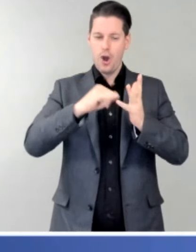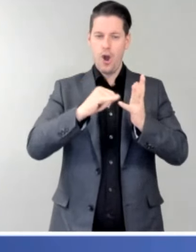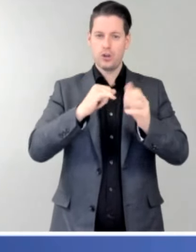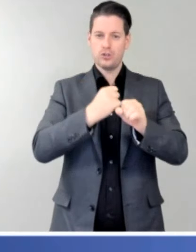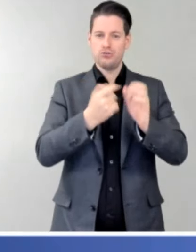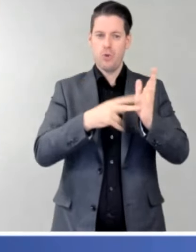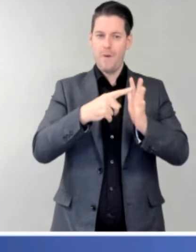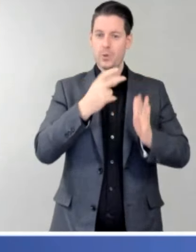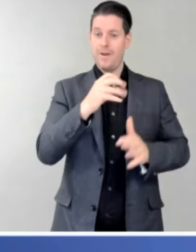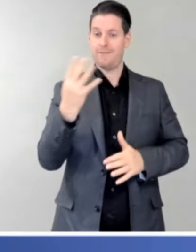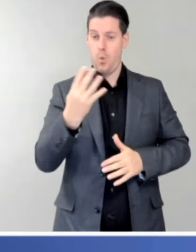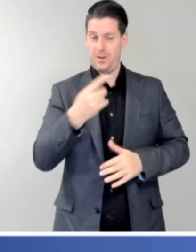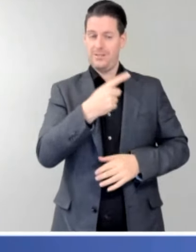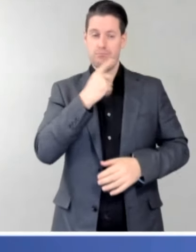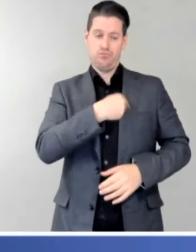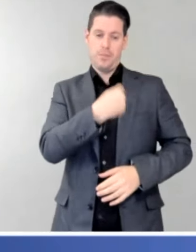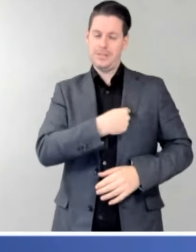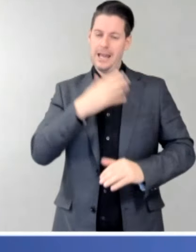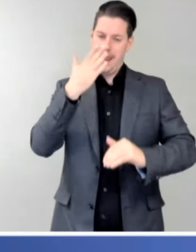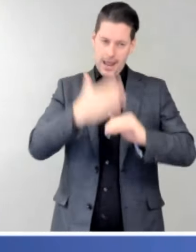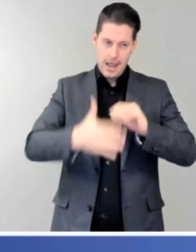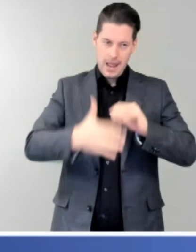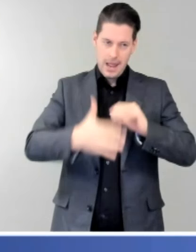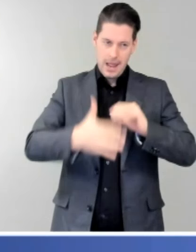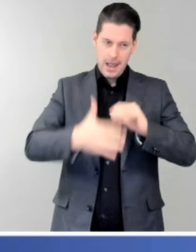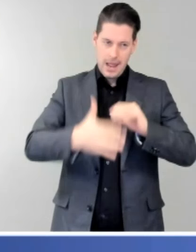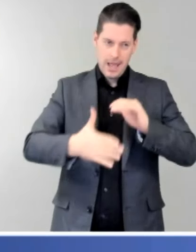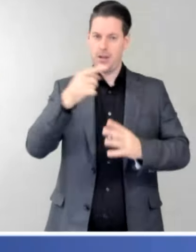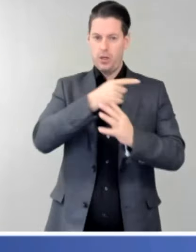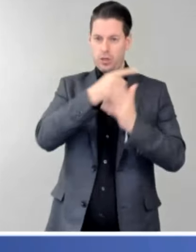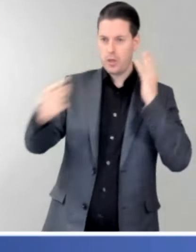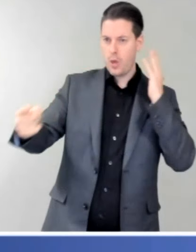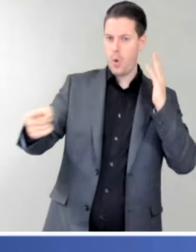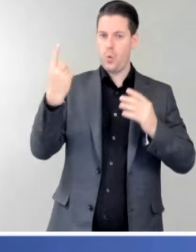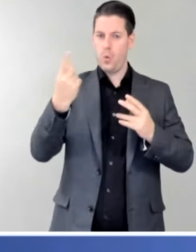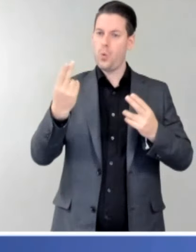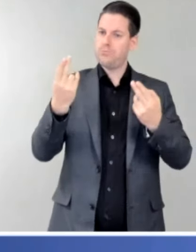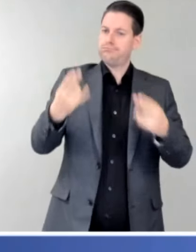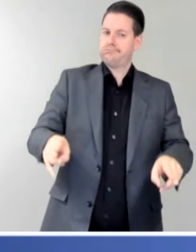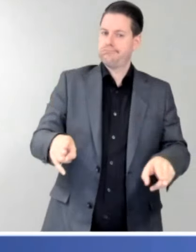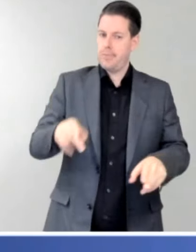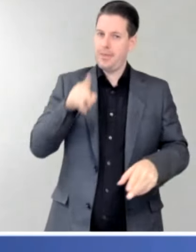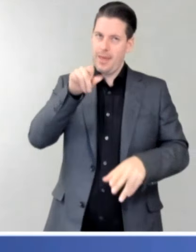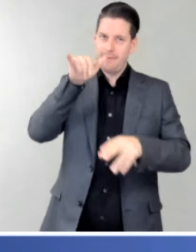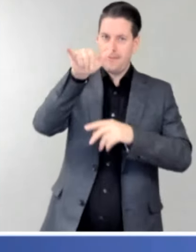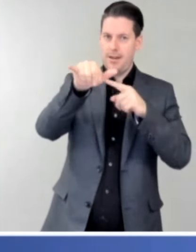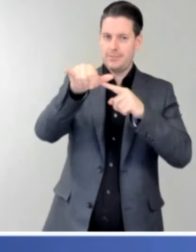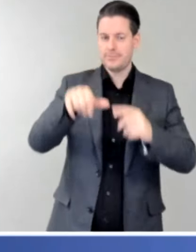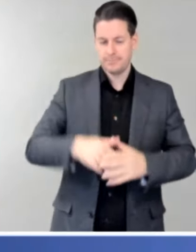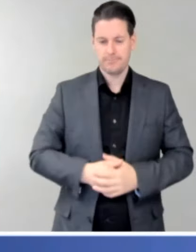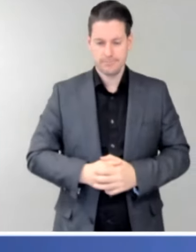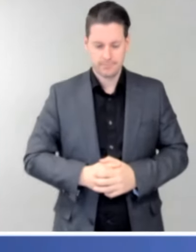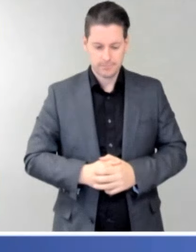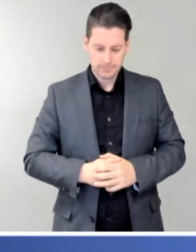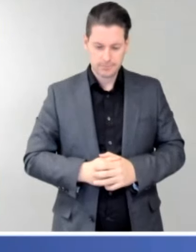never forget the men, women, and children on board that fateful flight. The pain and trauma